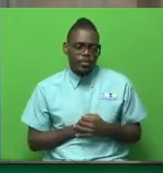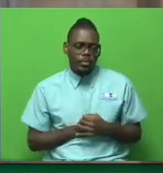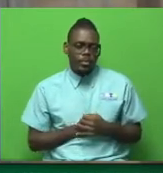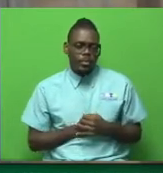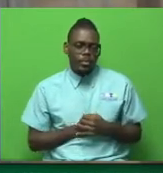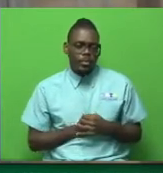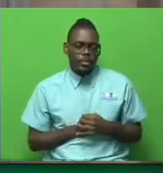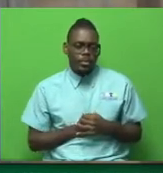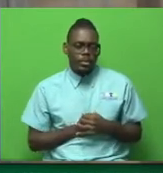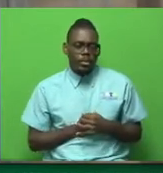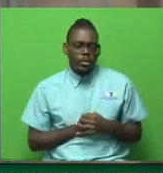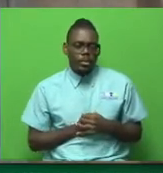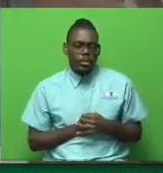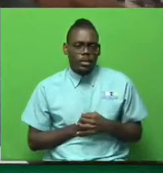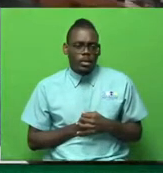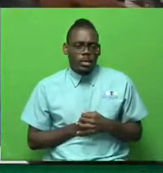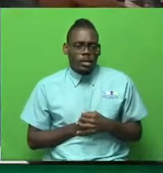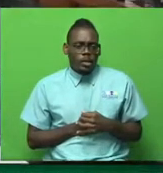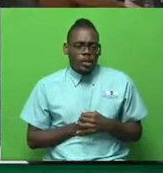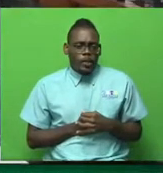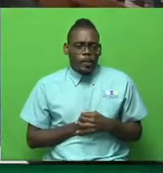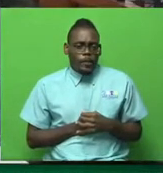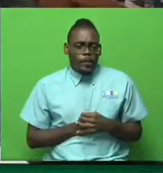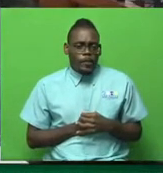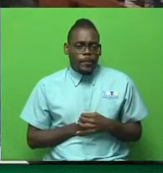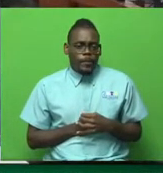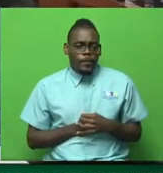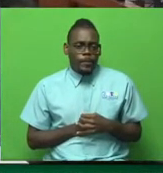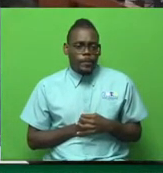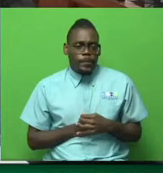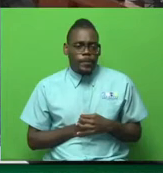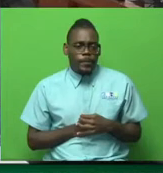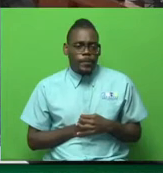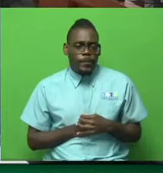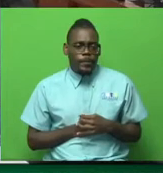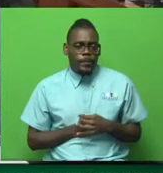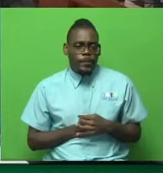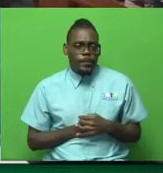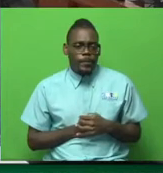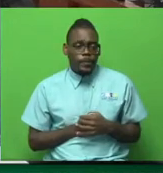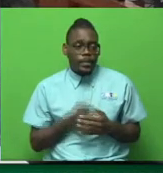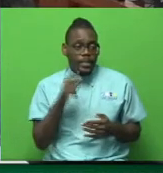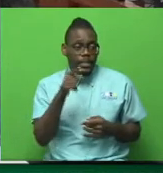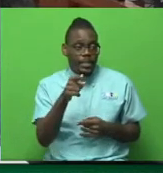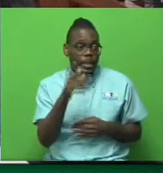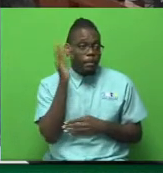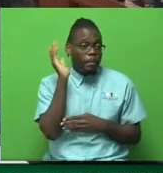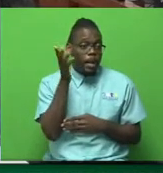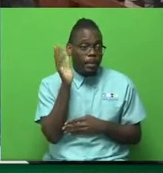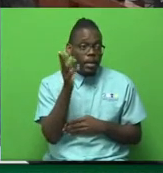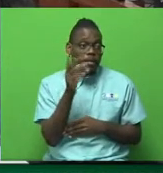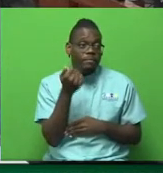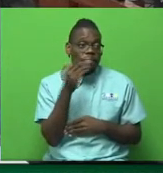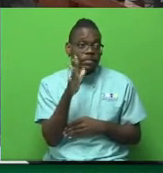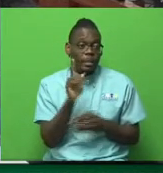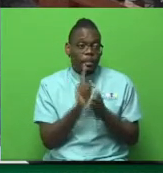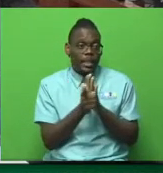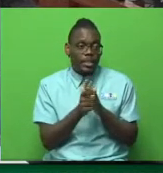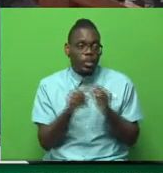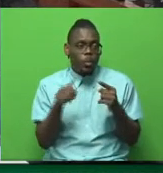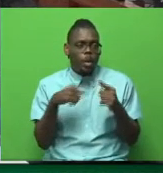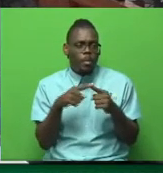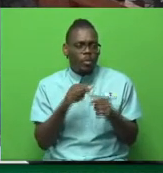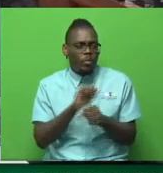infrastructure remember 48 one we have gone on for the last 15 minutes on kovid